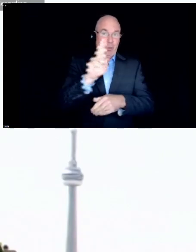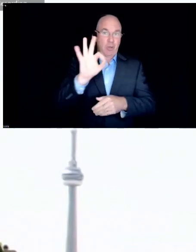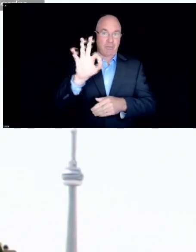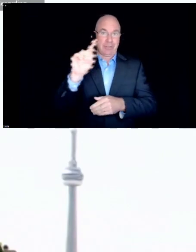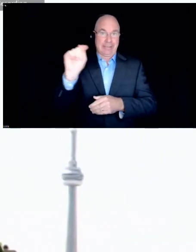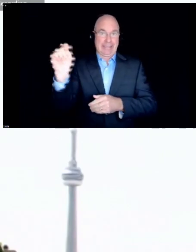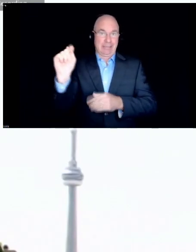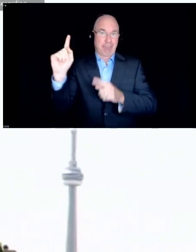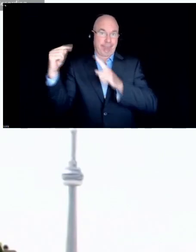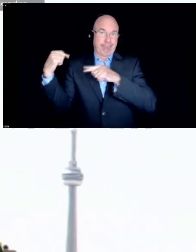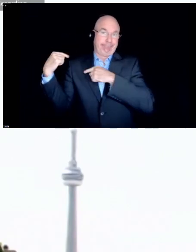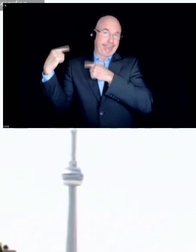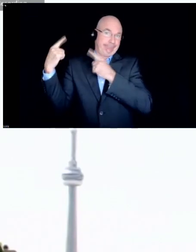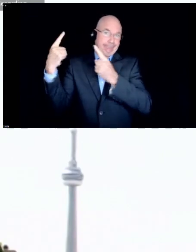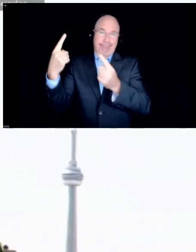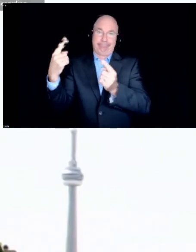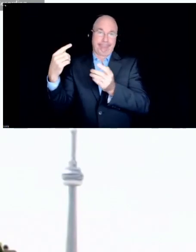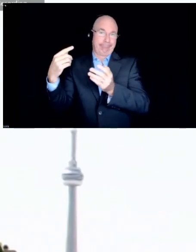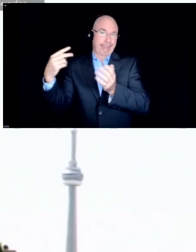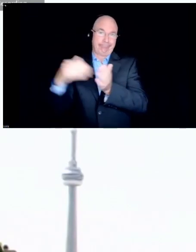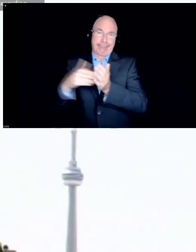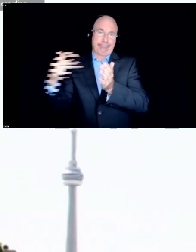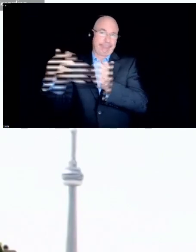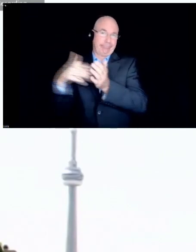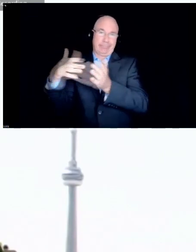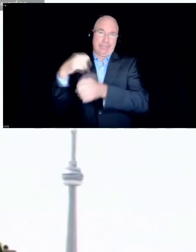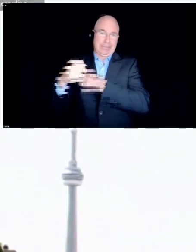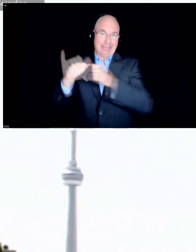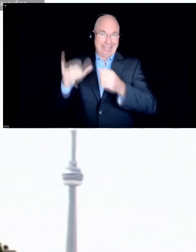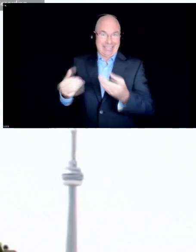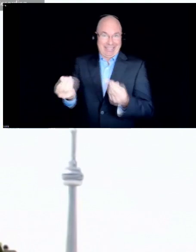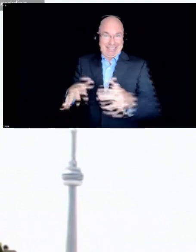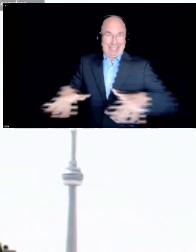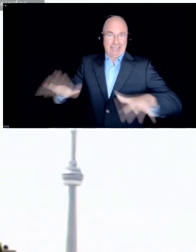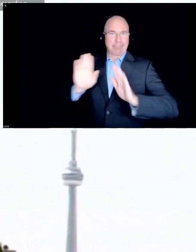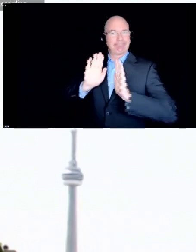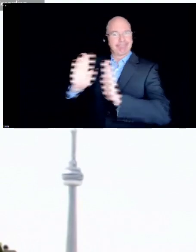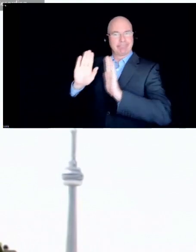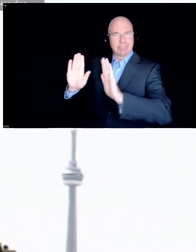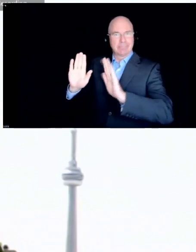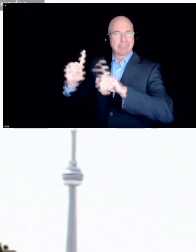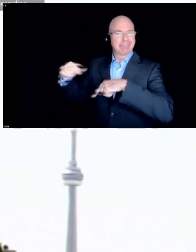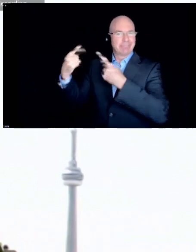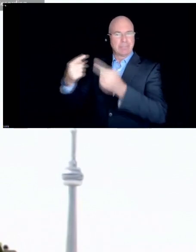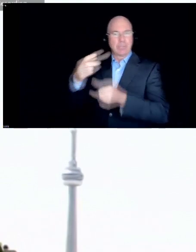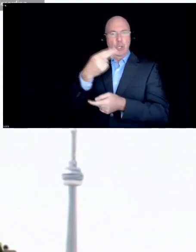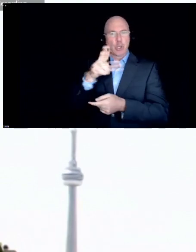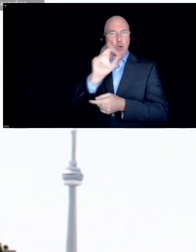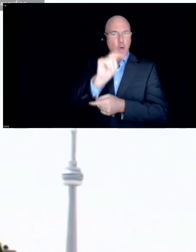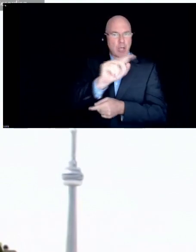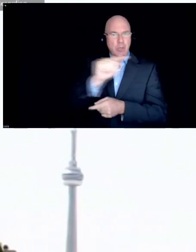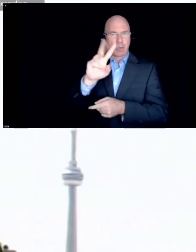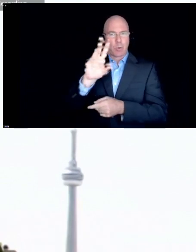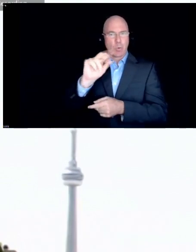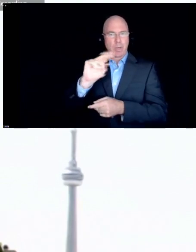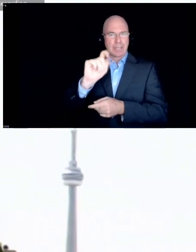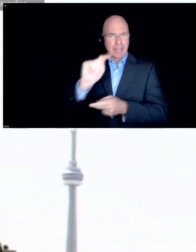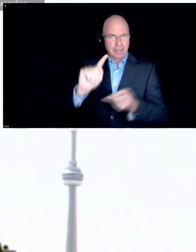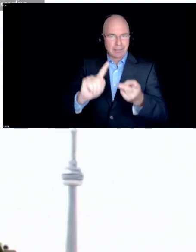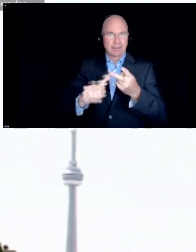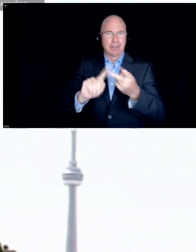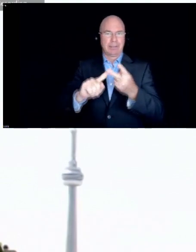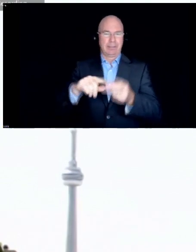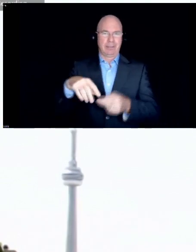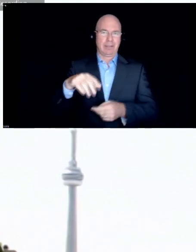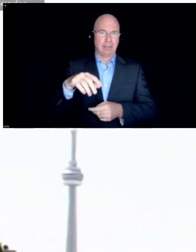for thousands of years, it has been the traditional land of the Huron-Wendat, the Seneca, and most recently, the Mississaugas of the Credit